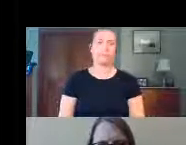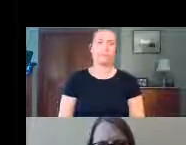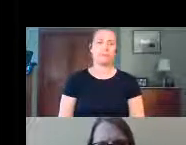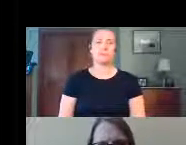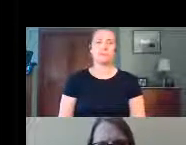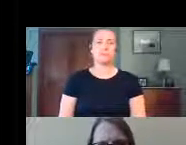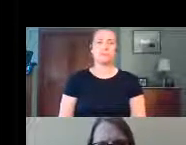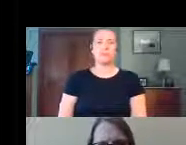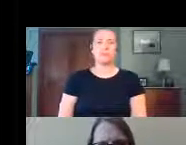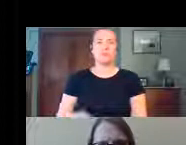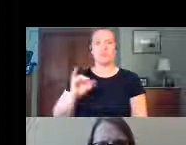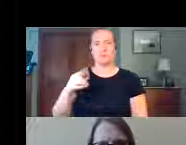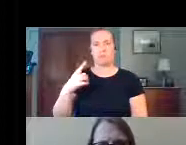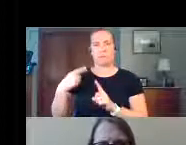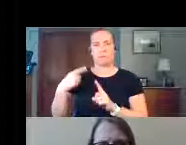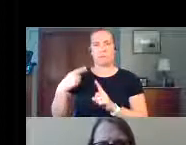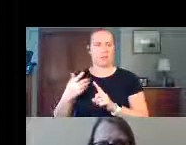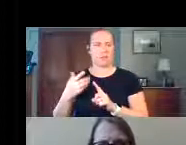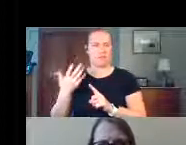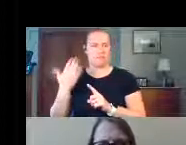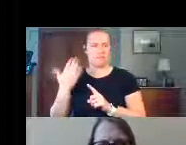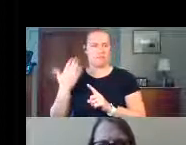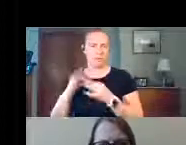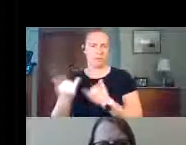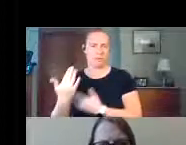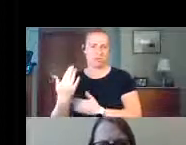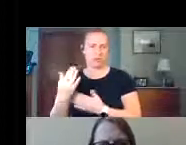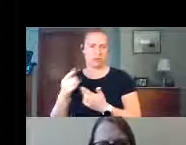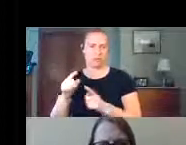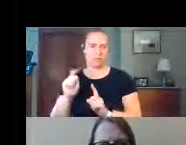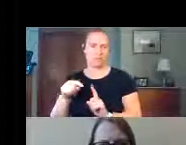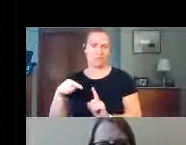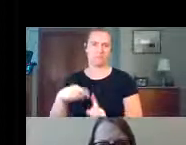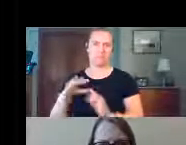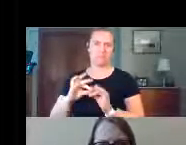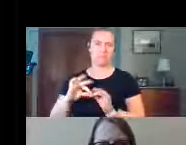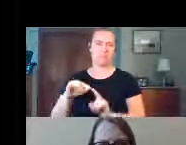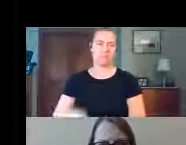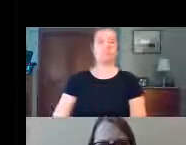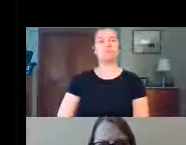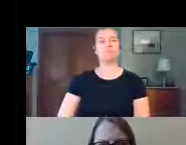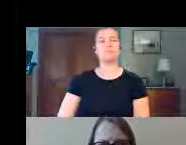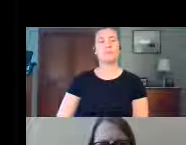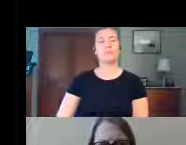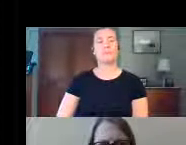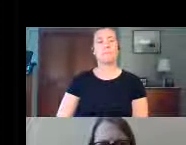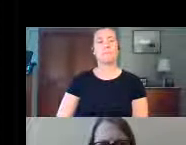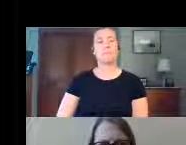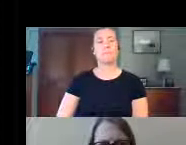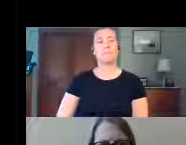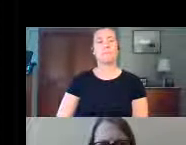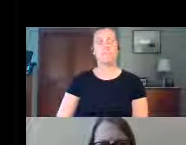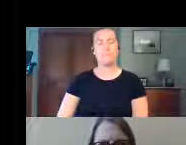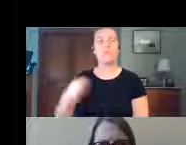Damschroder made earlier this morning. And so you can see we give staff the opportunity to really guide